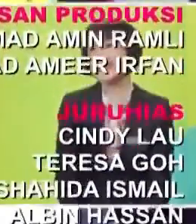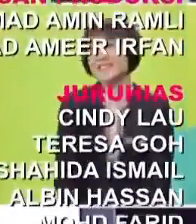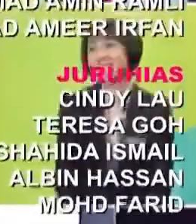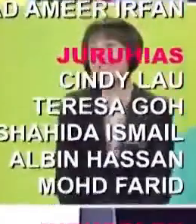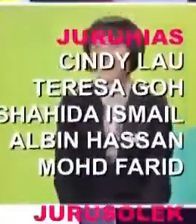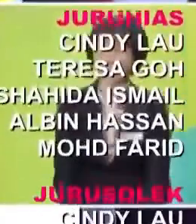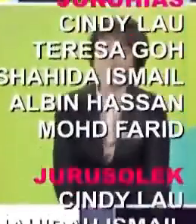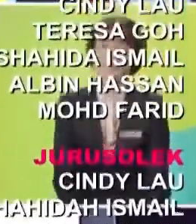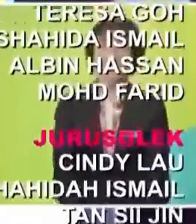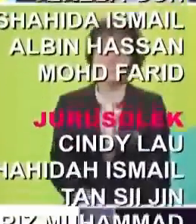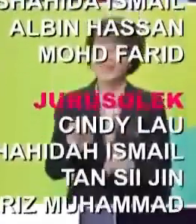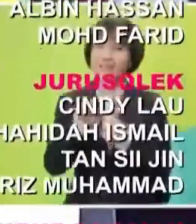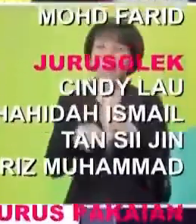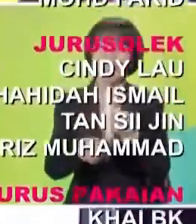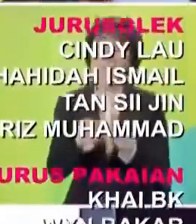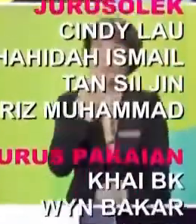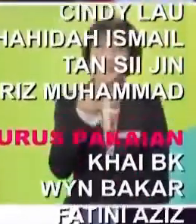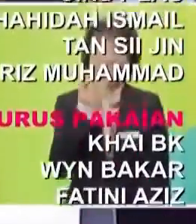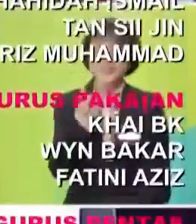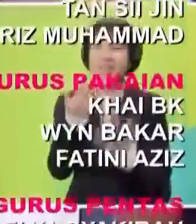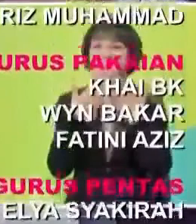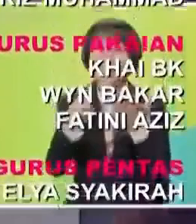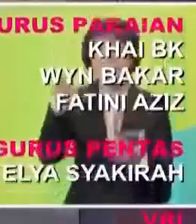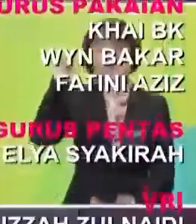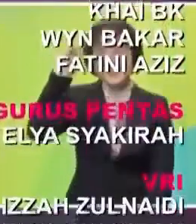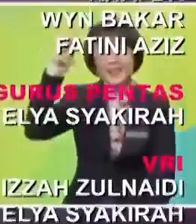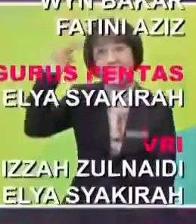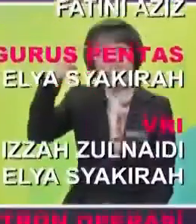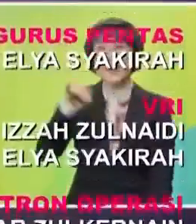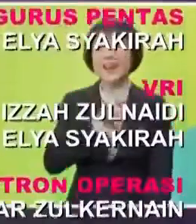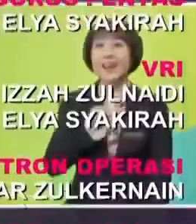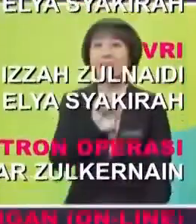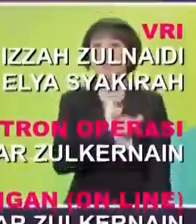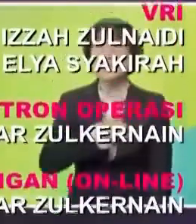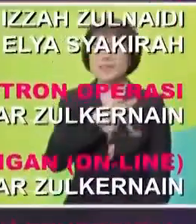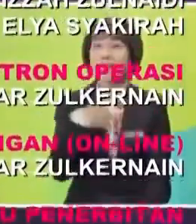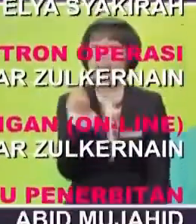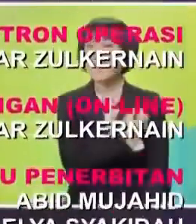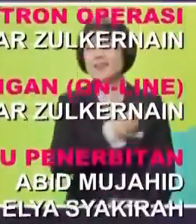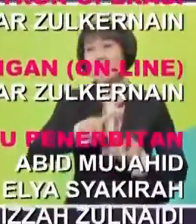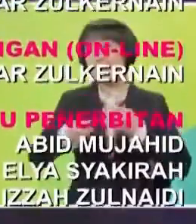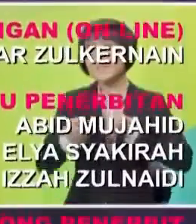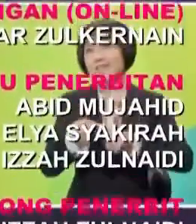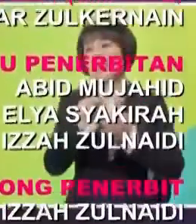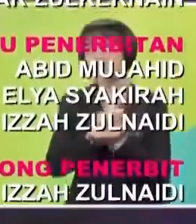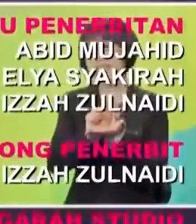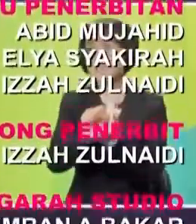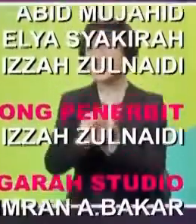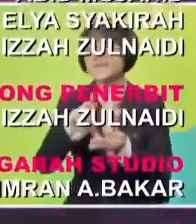Hanin. Oh, that's so sweet. Thank you so much, Mr. Hanin. I really appreciate our friendship as well. Thank you. And yes, I'm